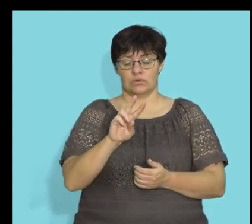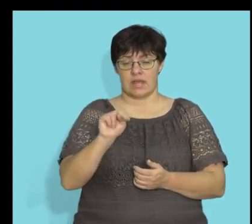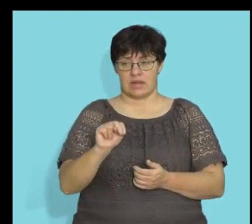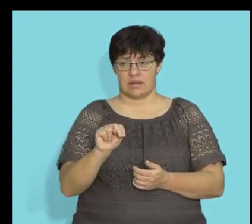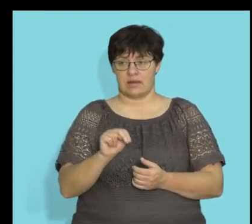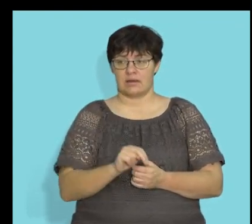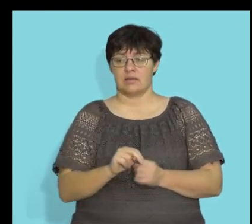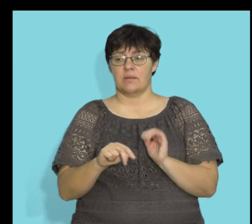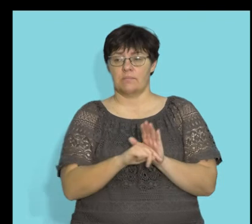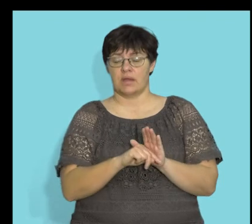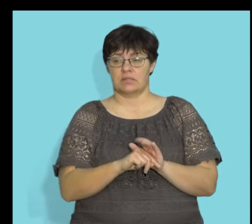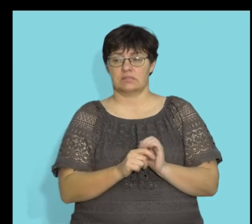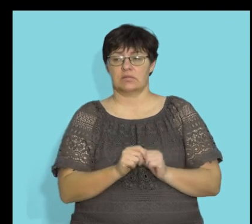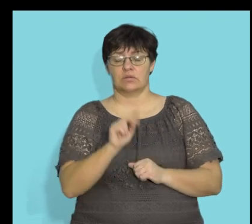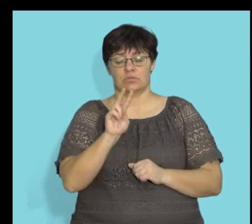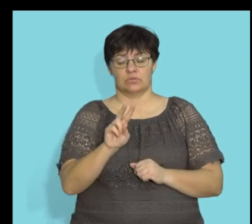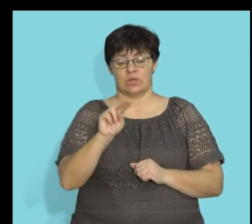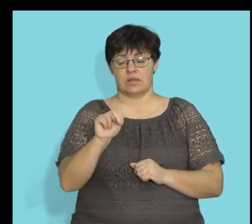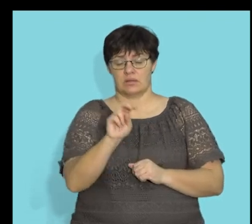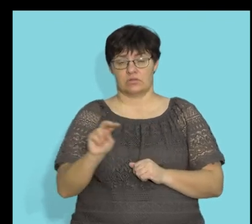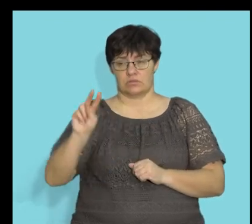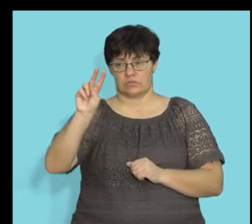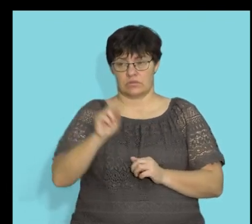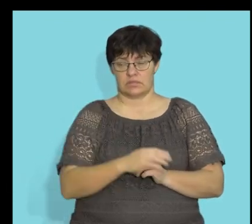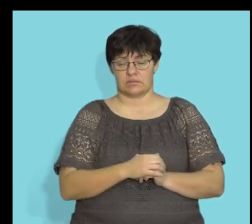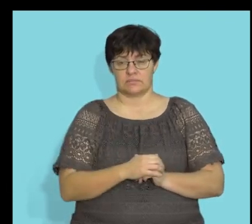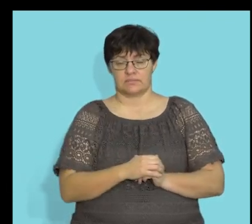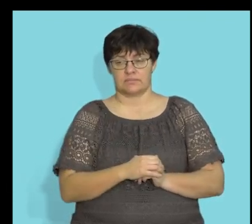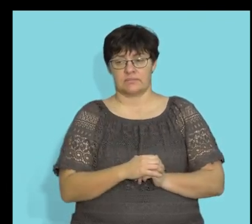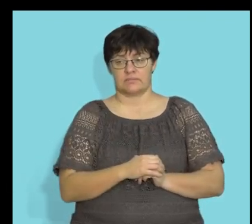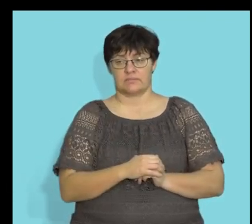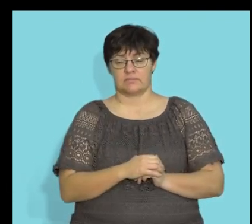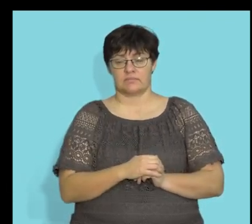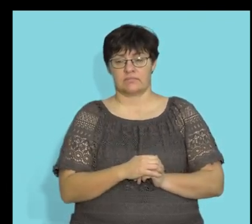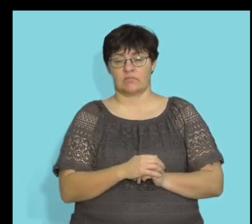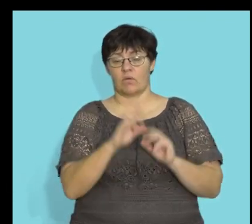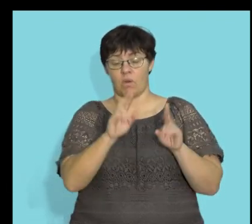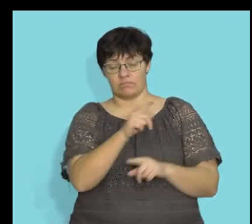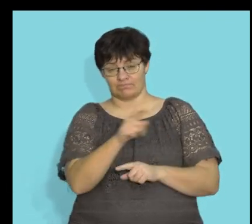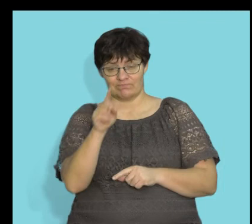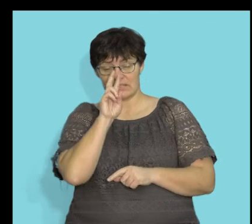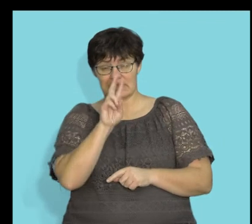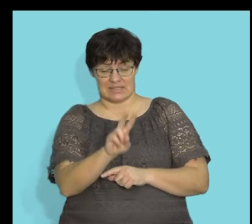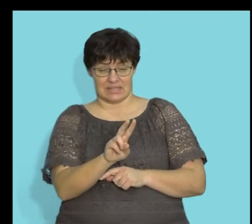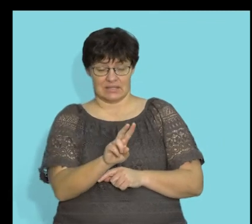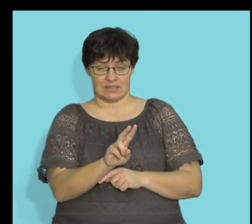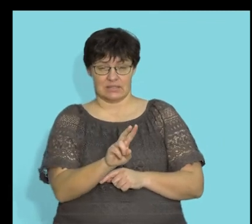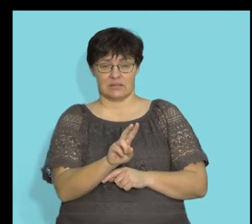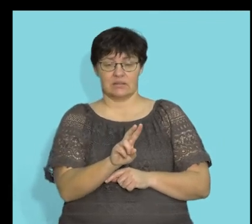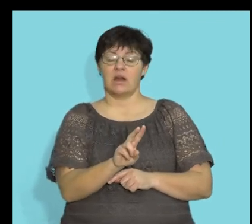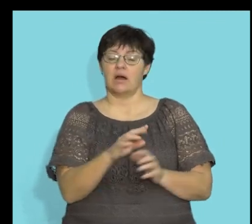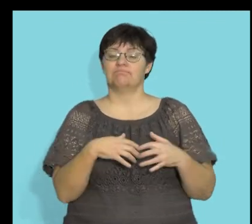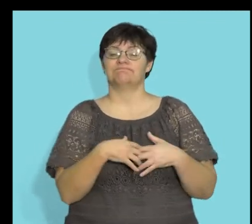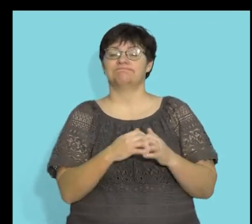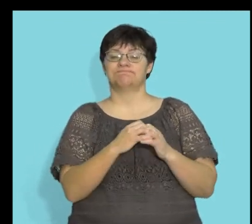42n minus 2n squared. Hopefully everyone can see at this point that